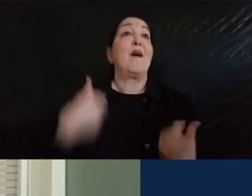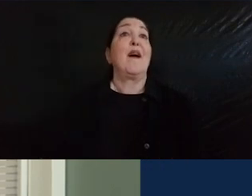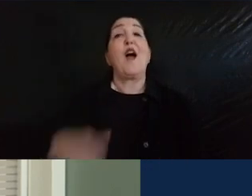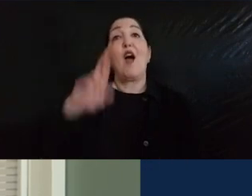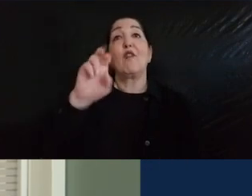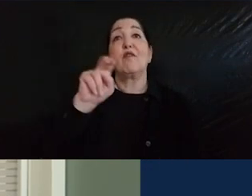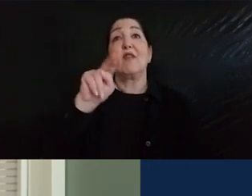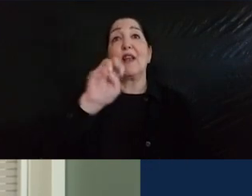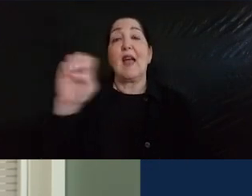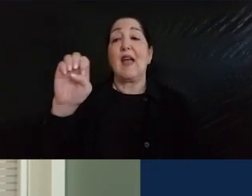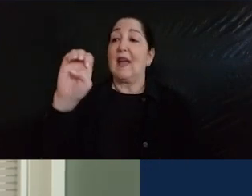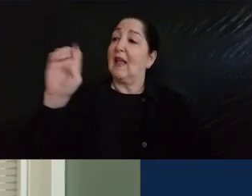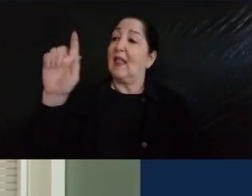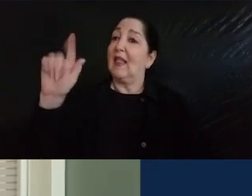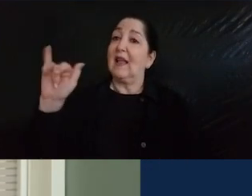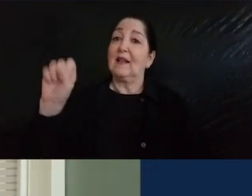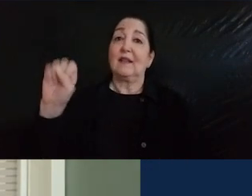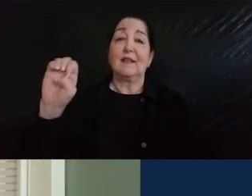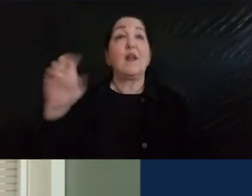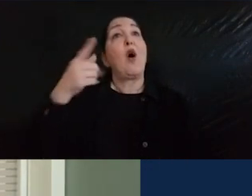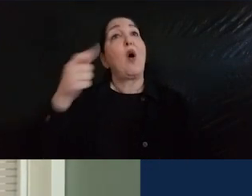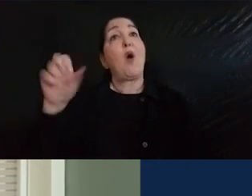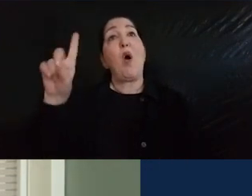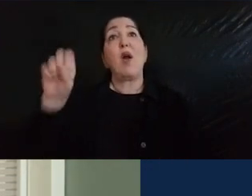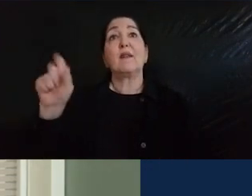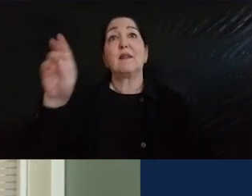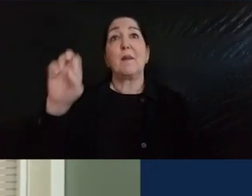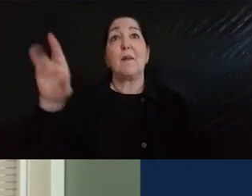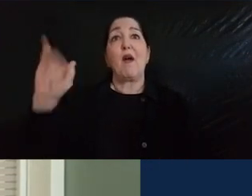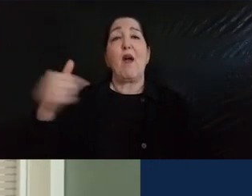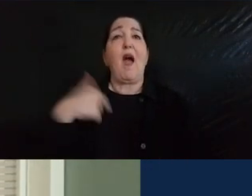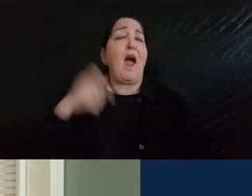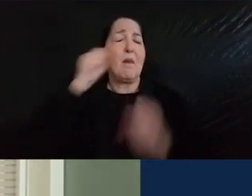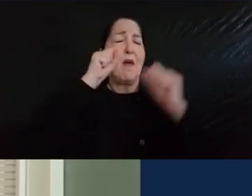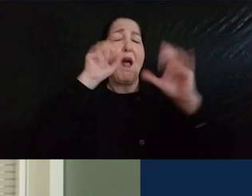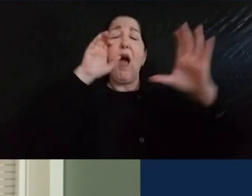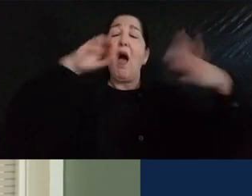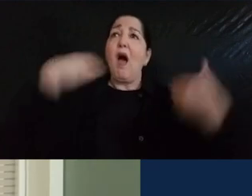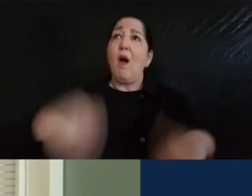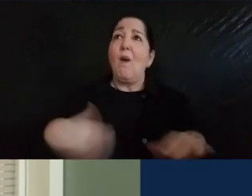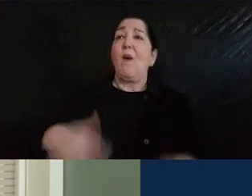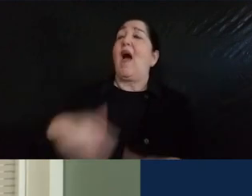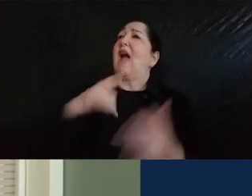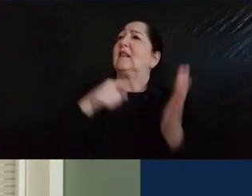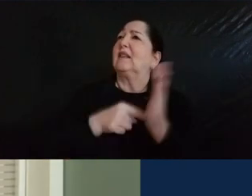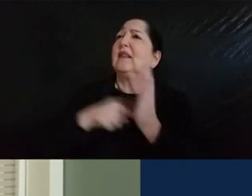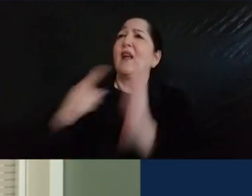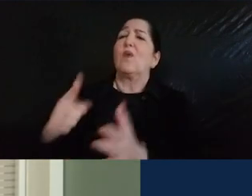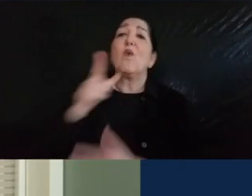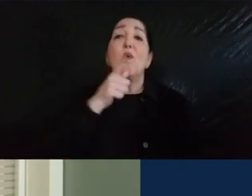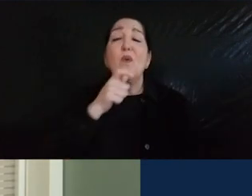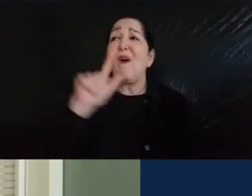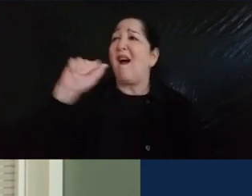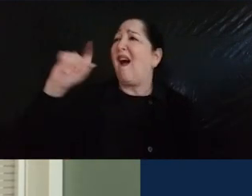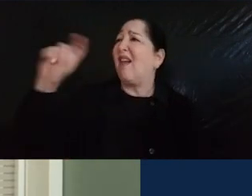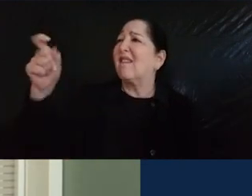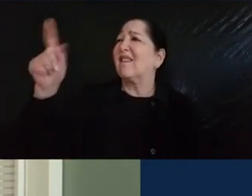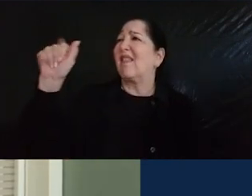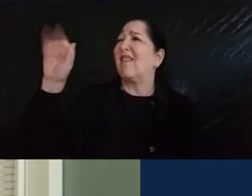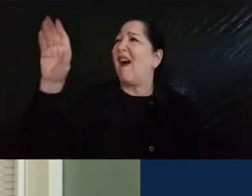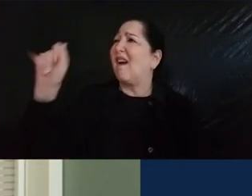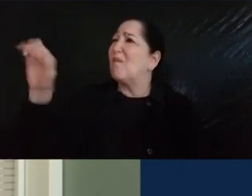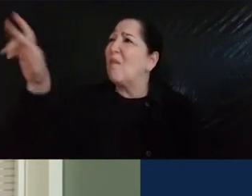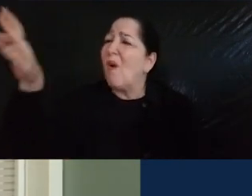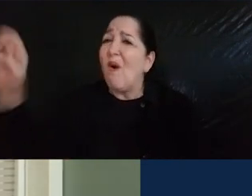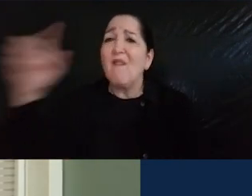My name is Renee Lee Scoldsberry, and I am forever in awe and indebted to Alex Lacamoire for his